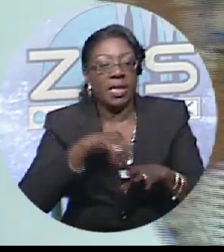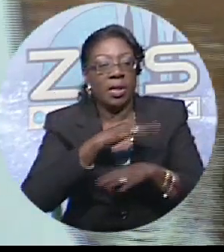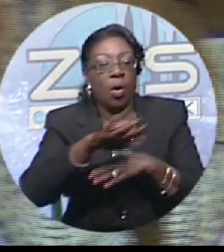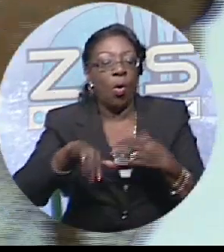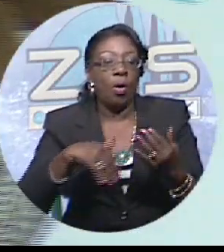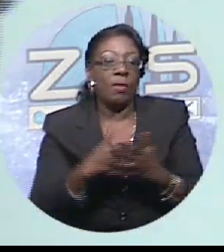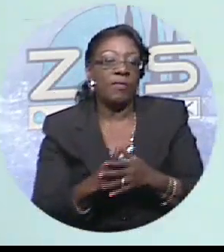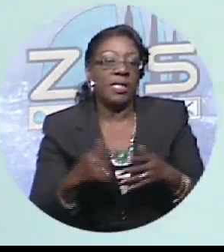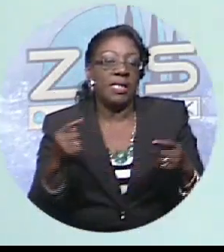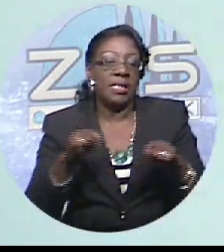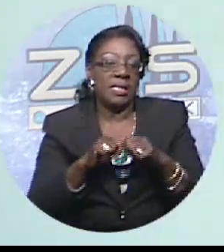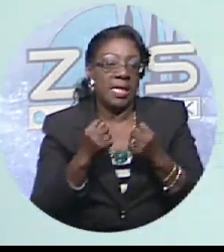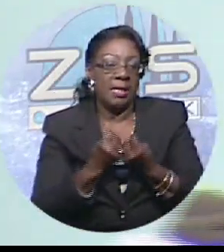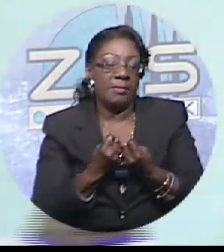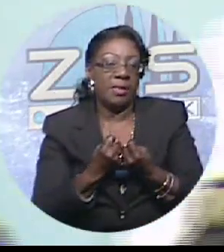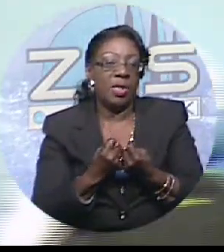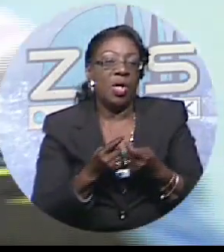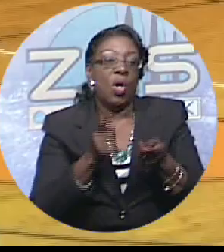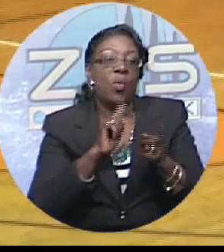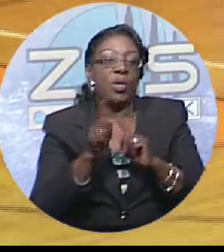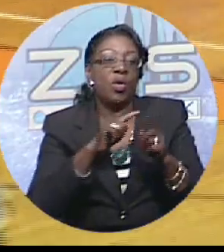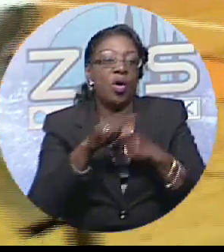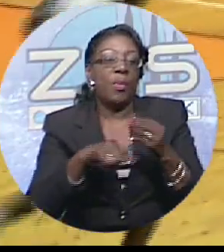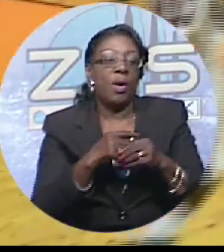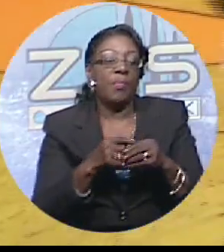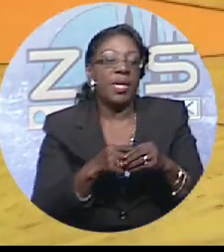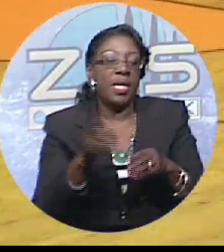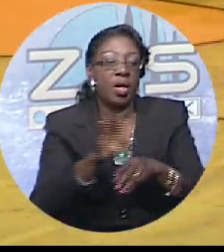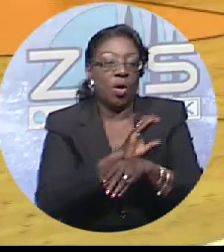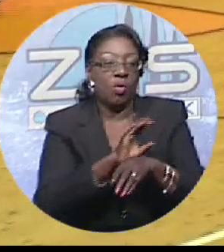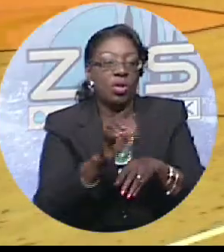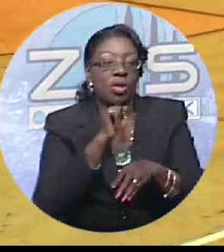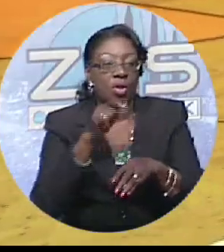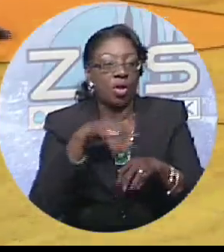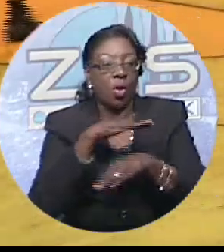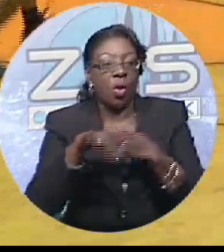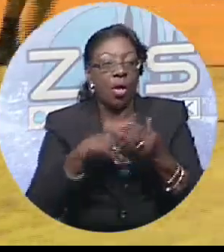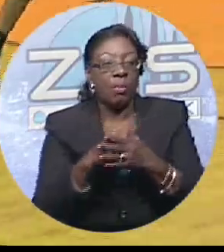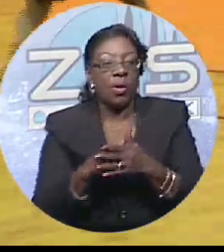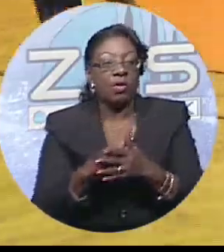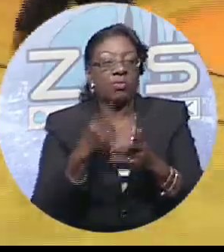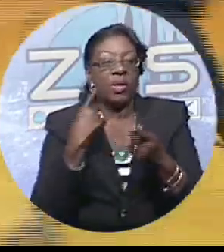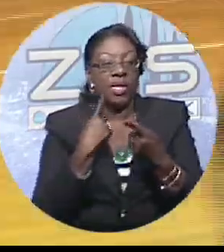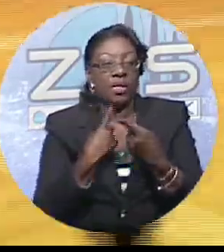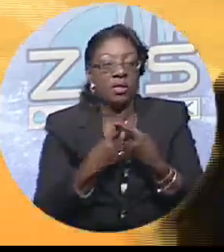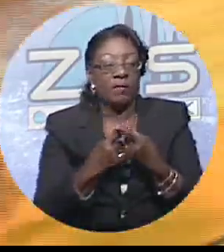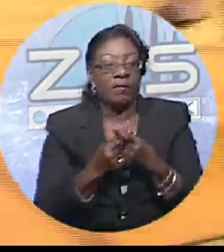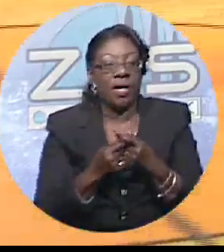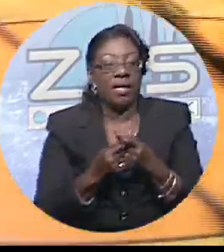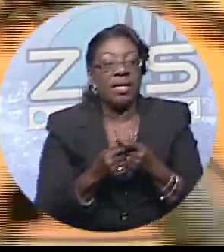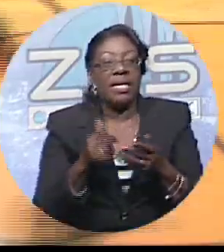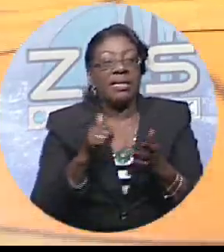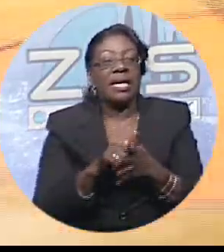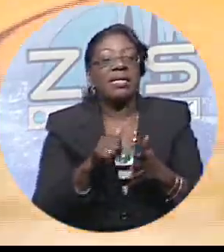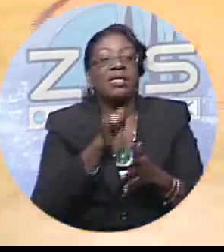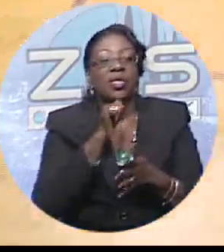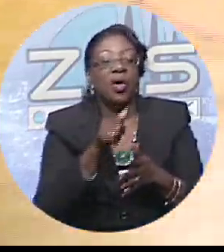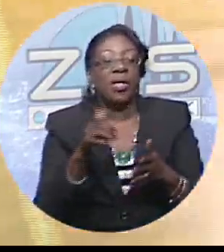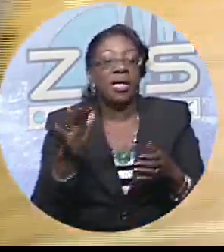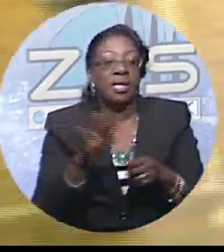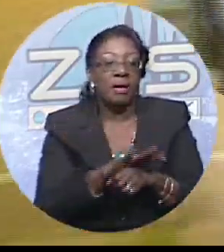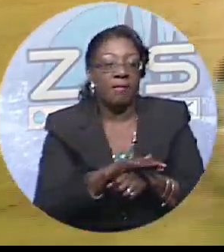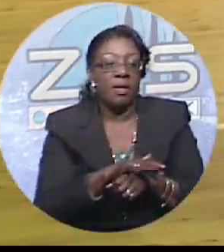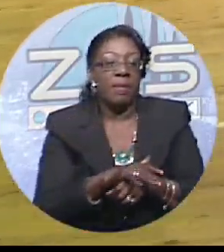according to Cunningham, when you talk about being a coach, it's not all about certification. That is not enough. Because